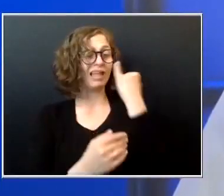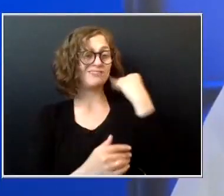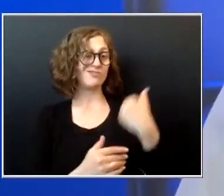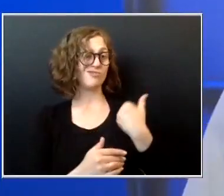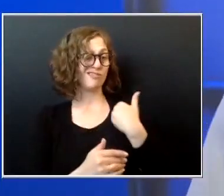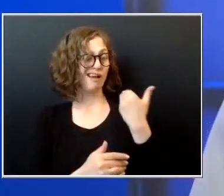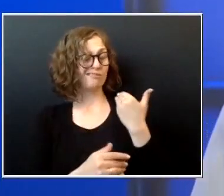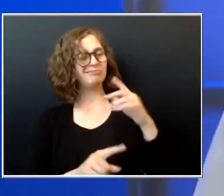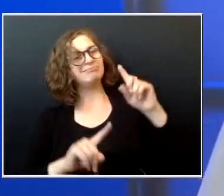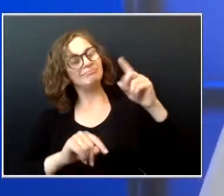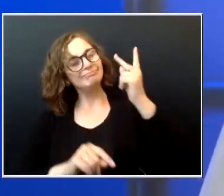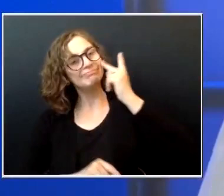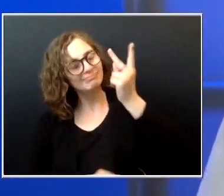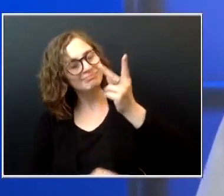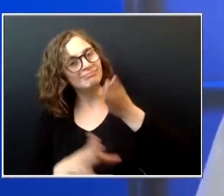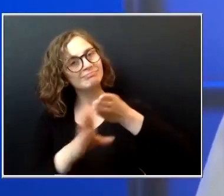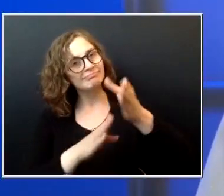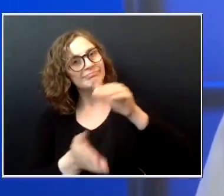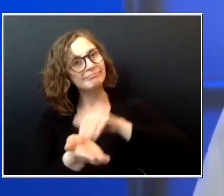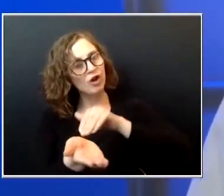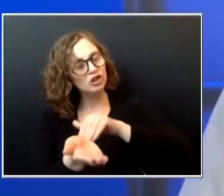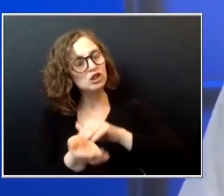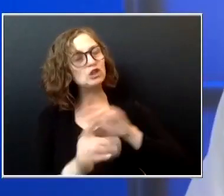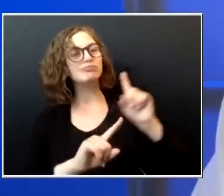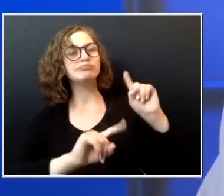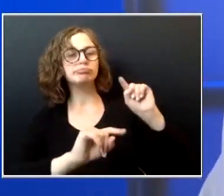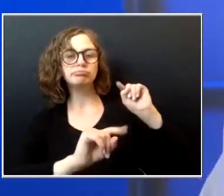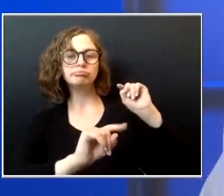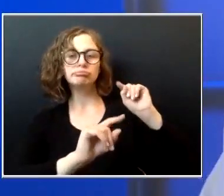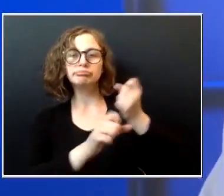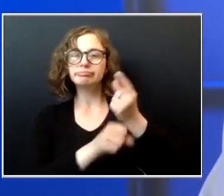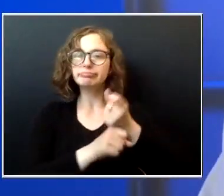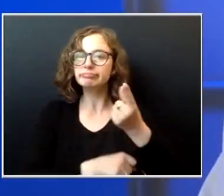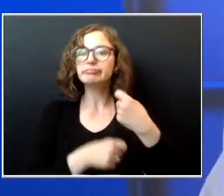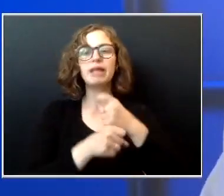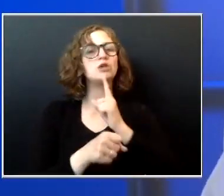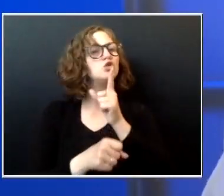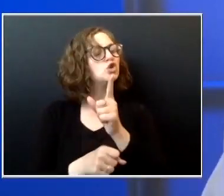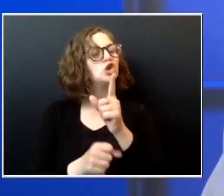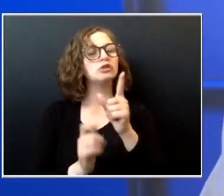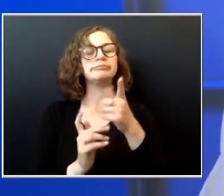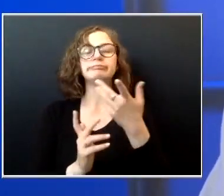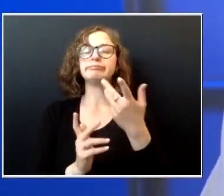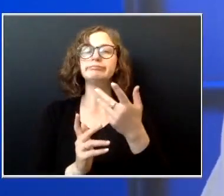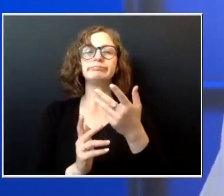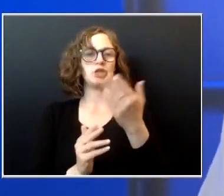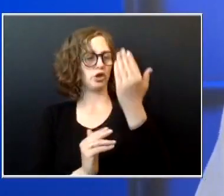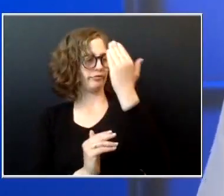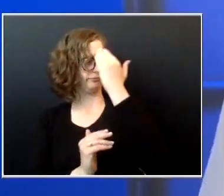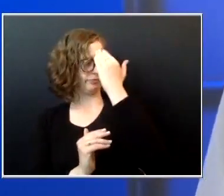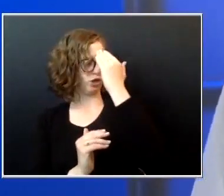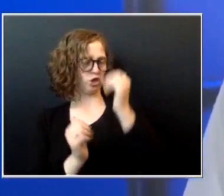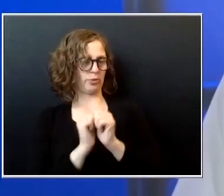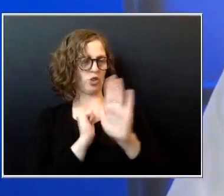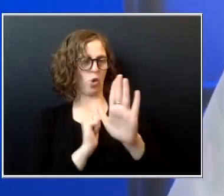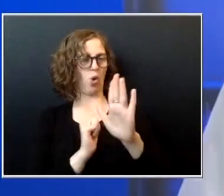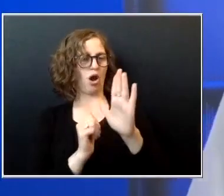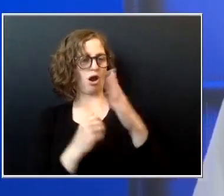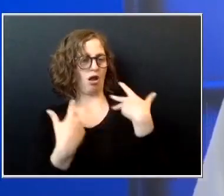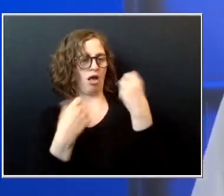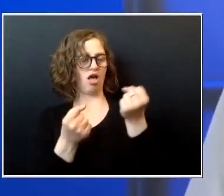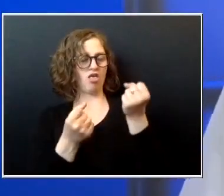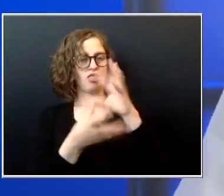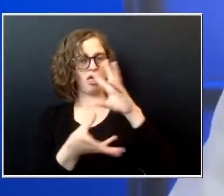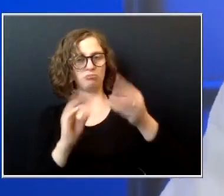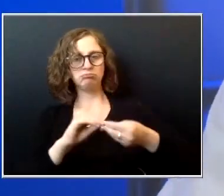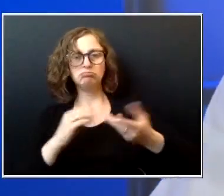care physician, making sure that things are being identified that you may be at risk for based on weight or